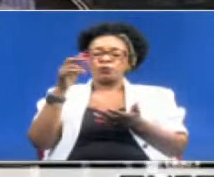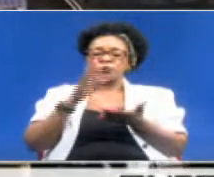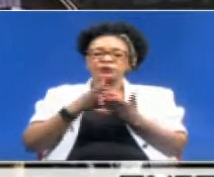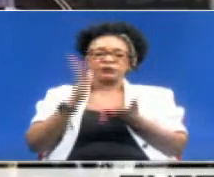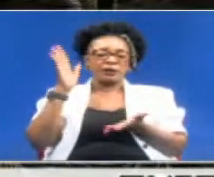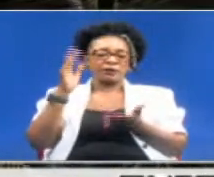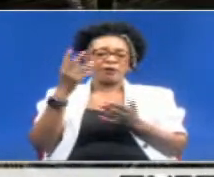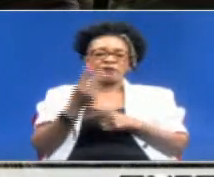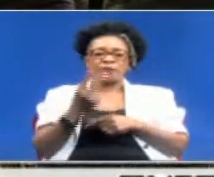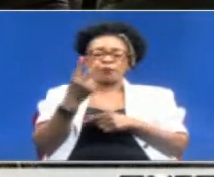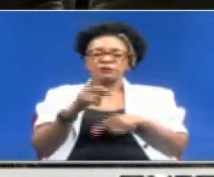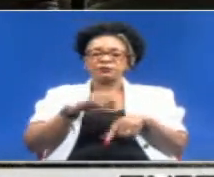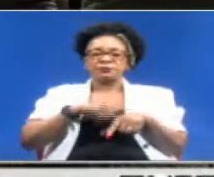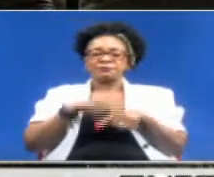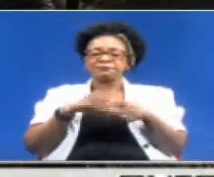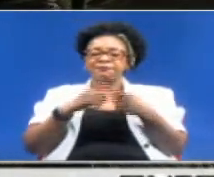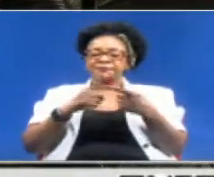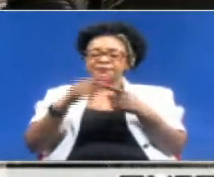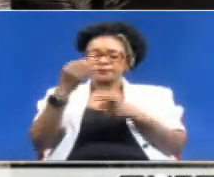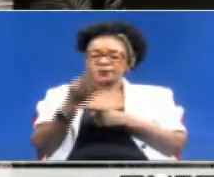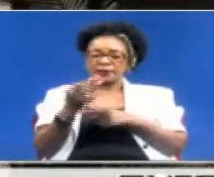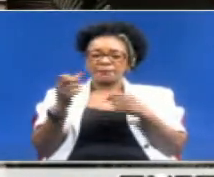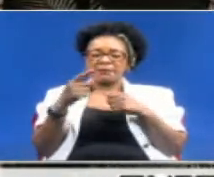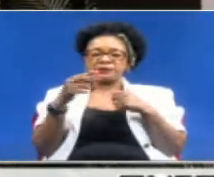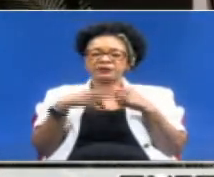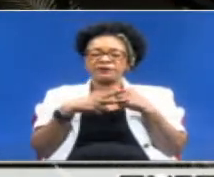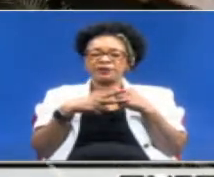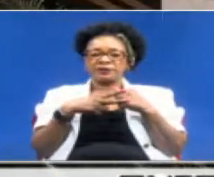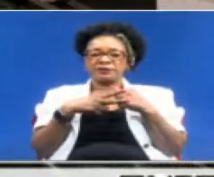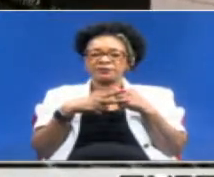a 3-year and 7-month stint at Times Tower.